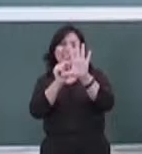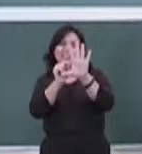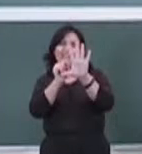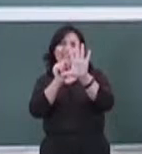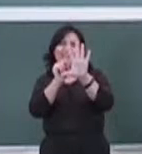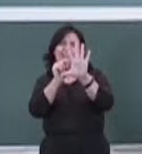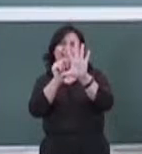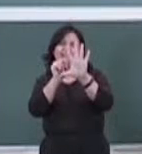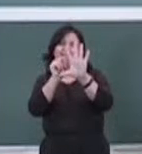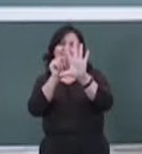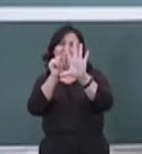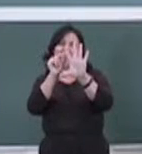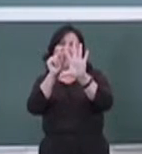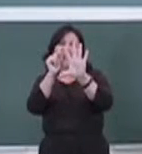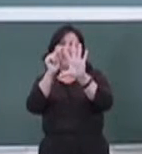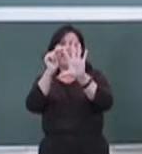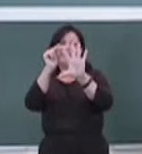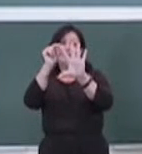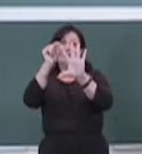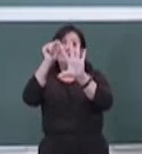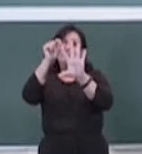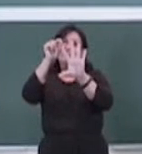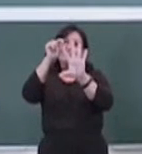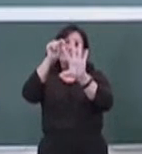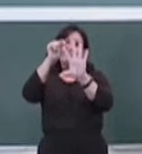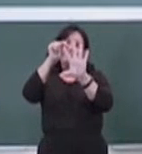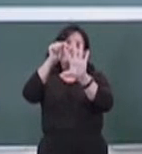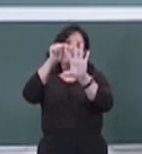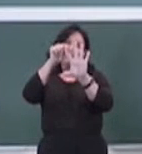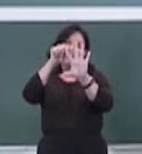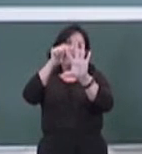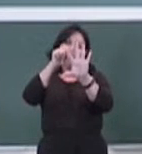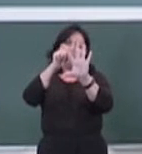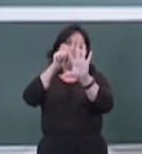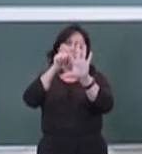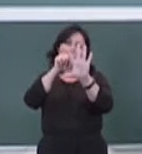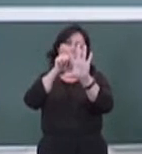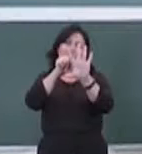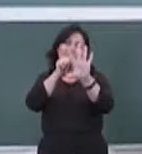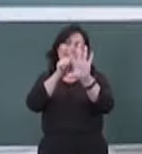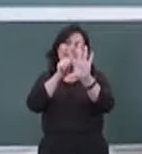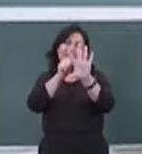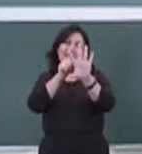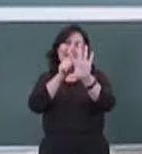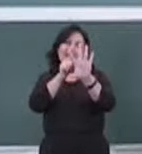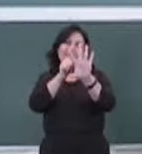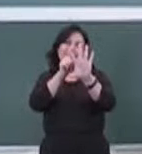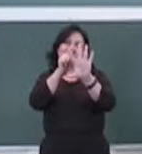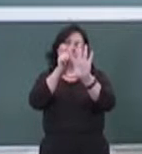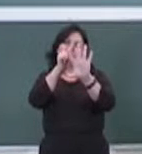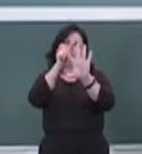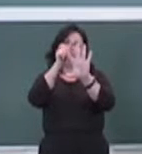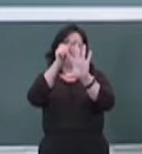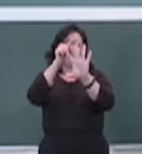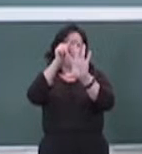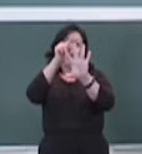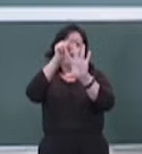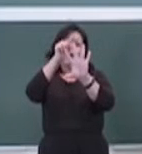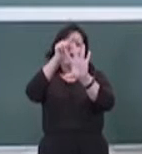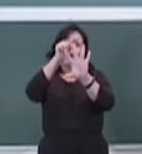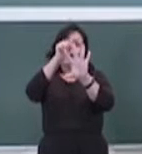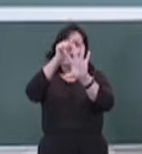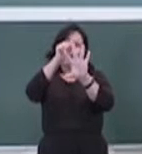out. Round and down. Up